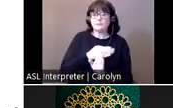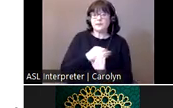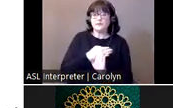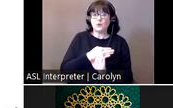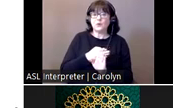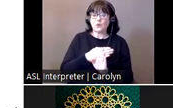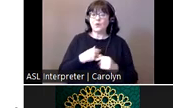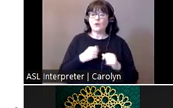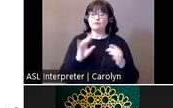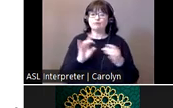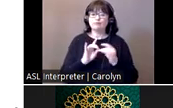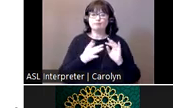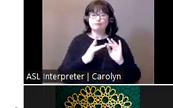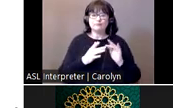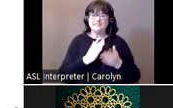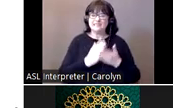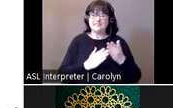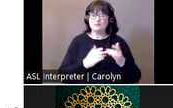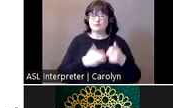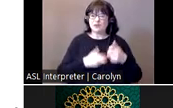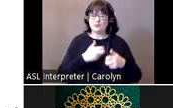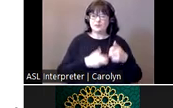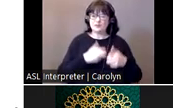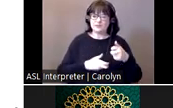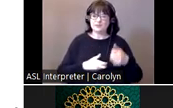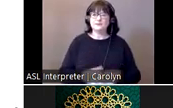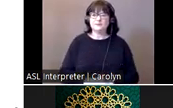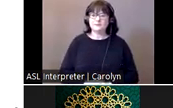issue earlier. Thanks, Sarah, for confirming that I'm okay.